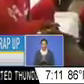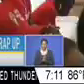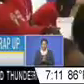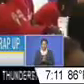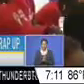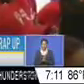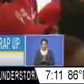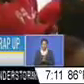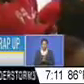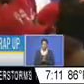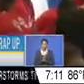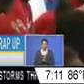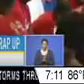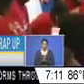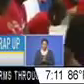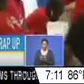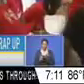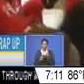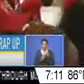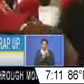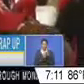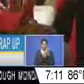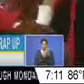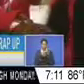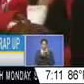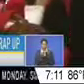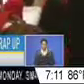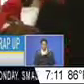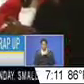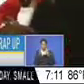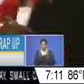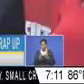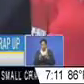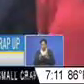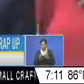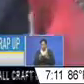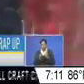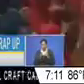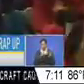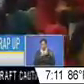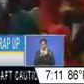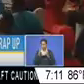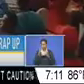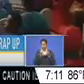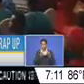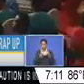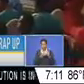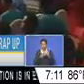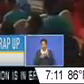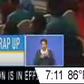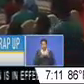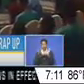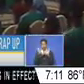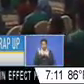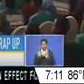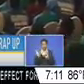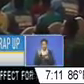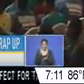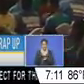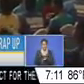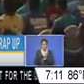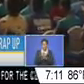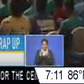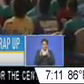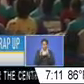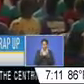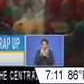Honorable Jeffrey Lloyd, supporters at the event remain geared up for an even more explosive presentation Friday night. The group launched